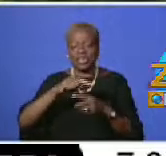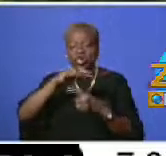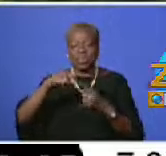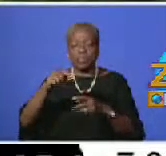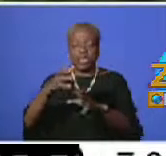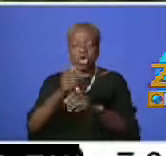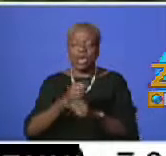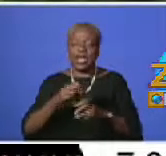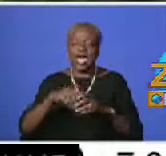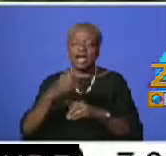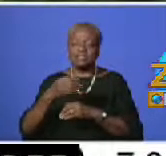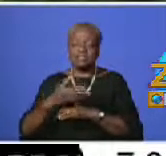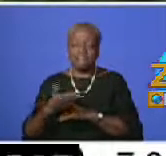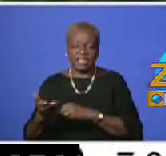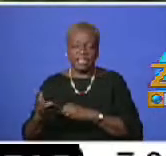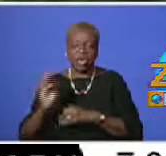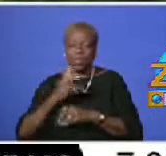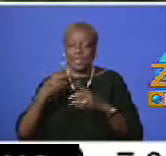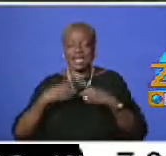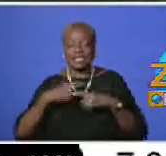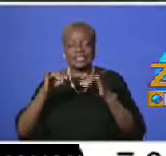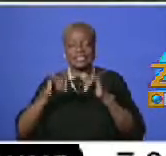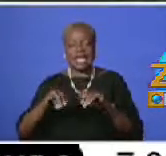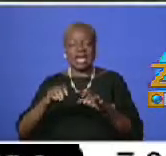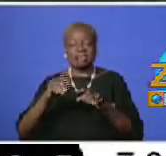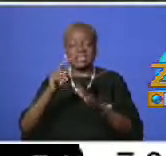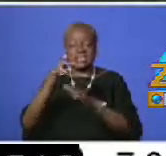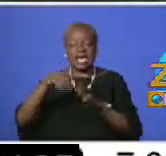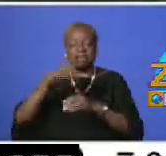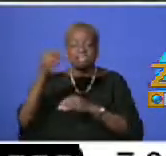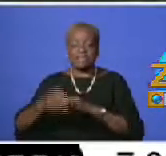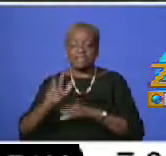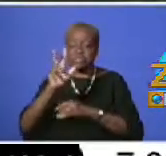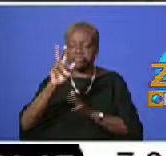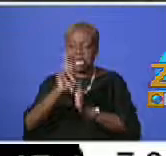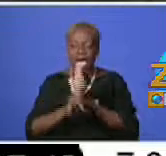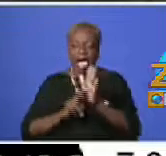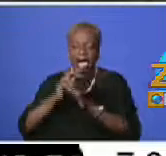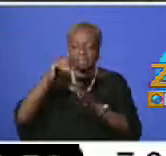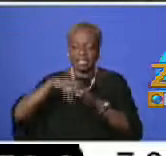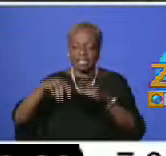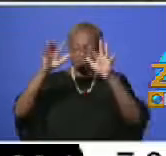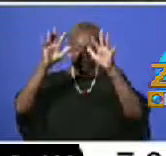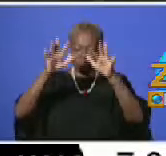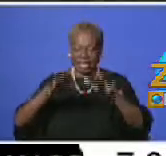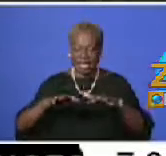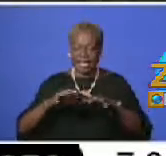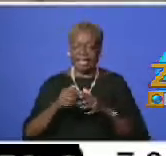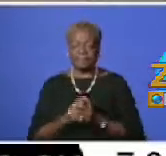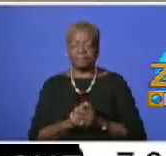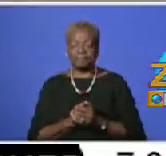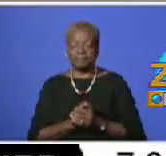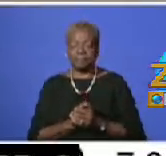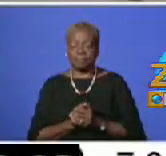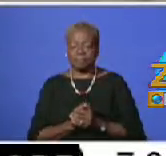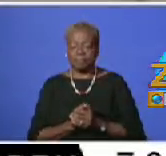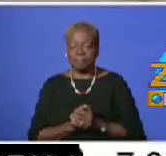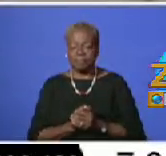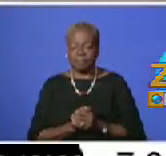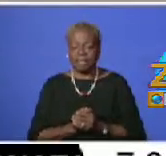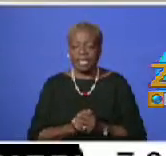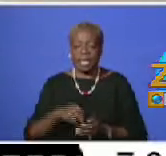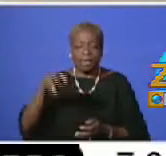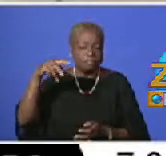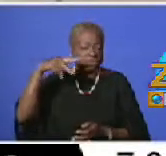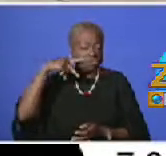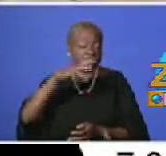there, we had to stay outside for 3 hours in the rain. Fellow Abaconian Patrice Williams said Monday's motorcade was heartwarming,